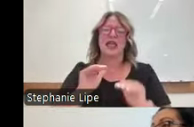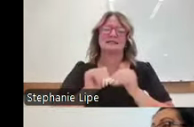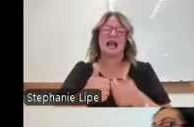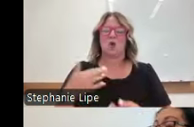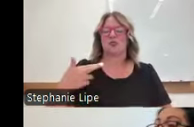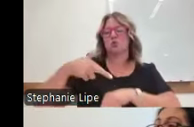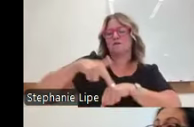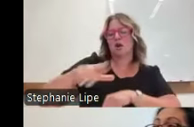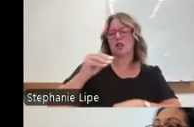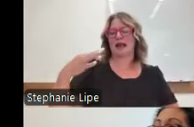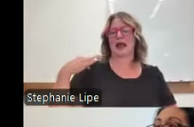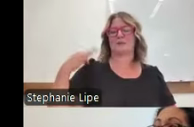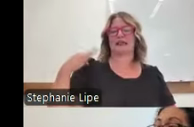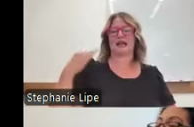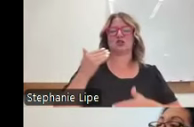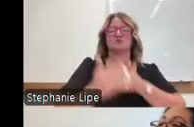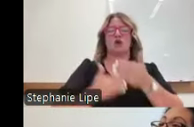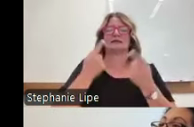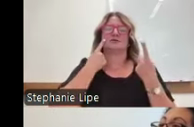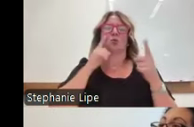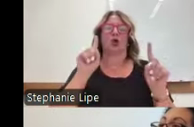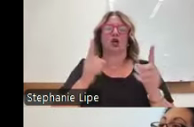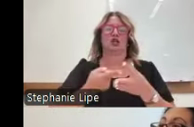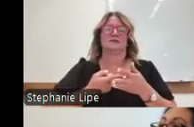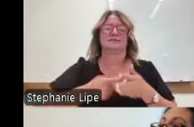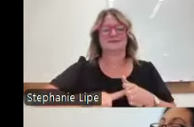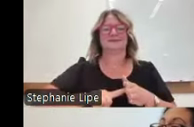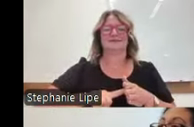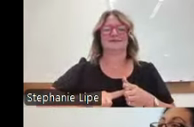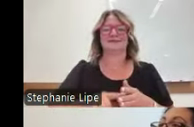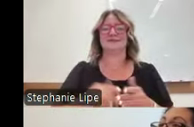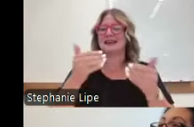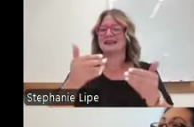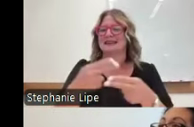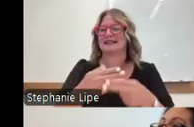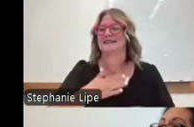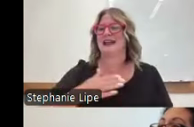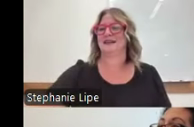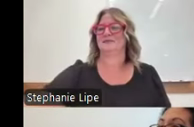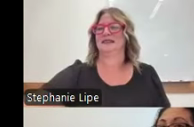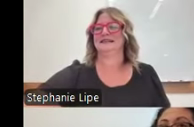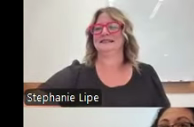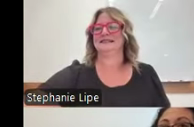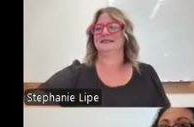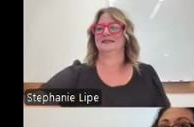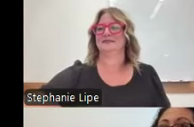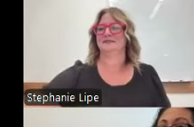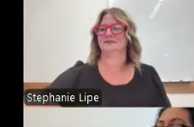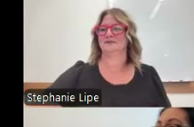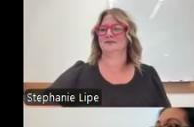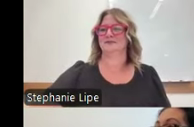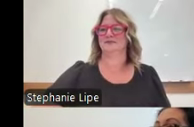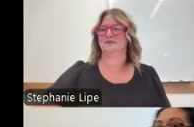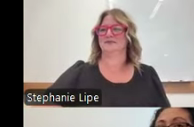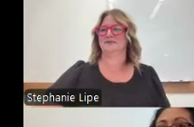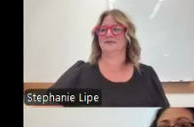then provide that documentation of disability. And after the referral process, we can then get into the